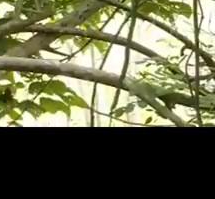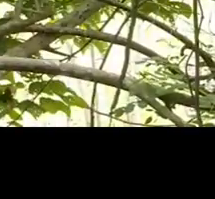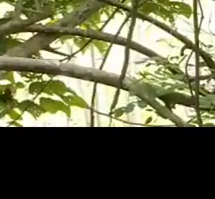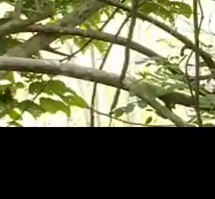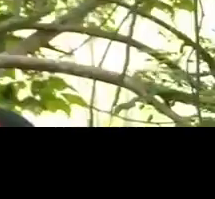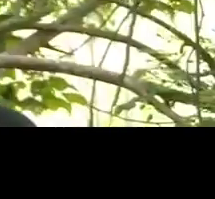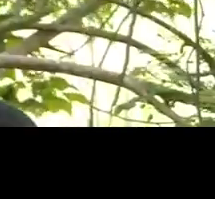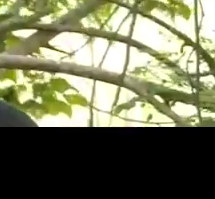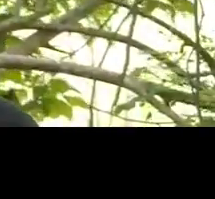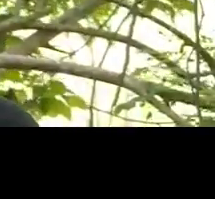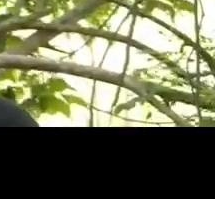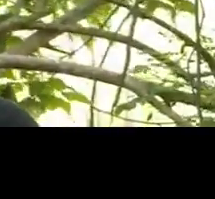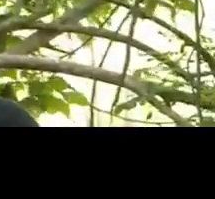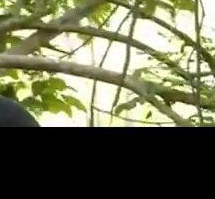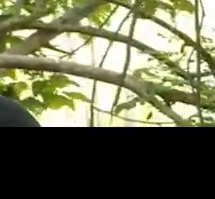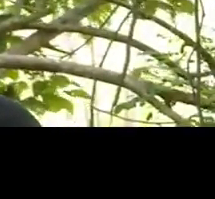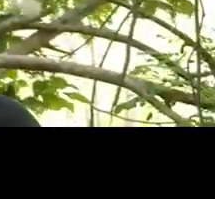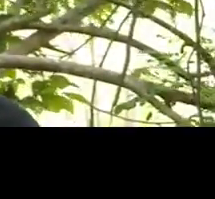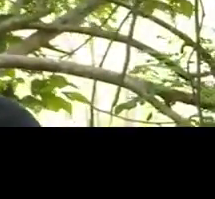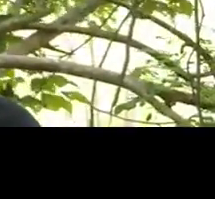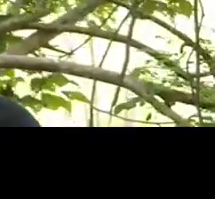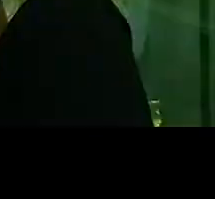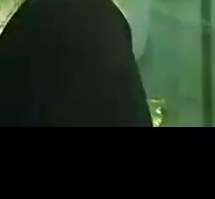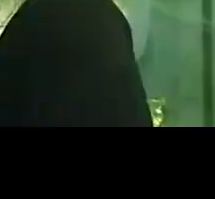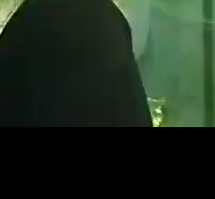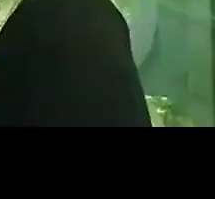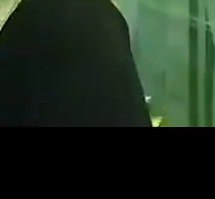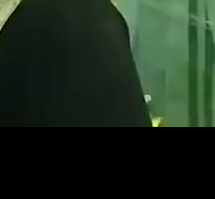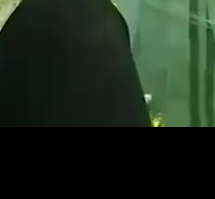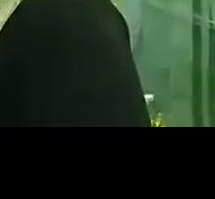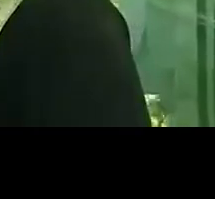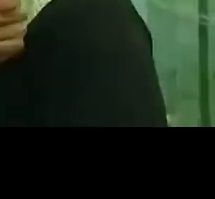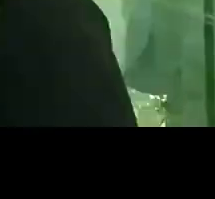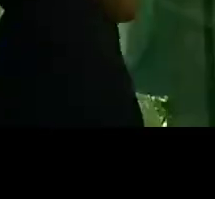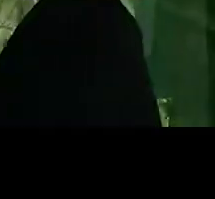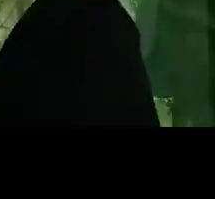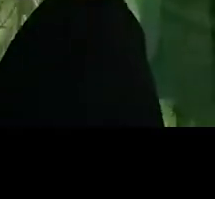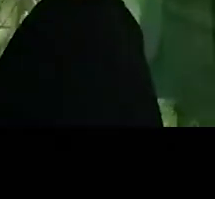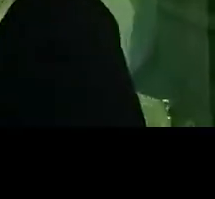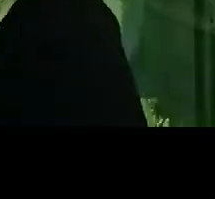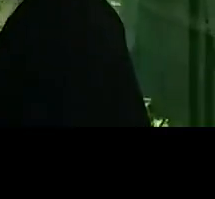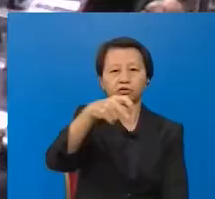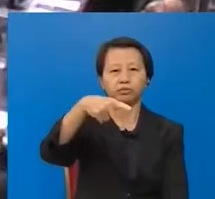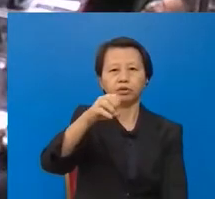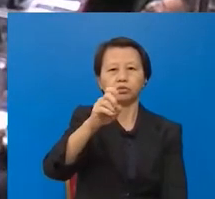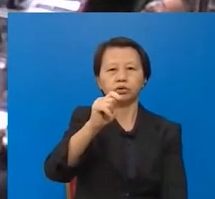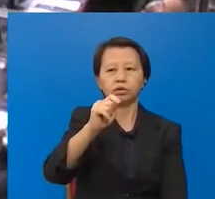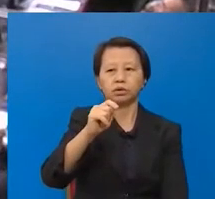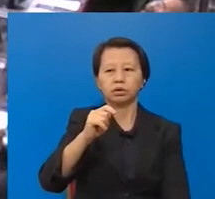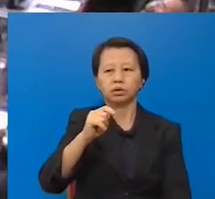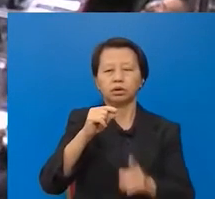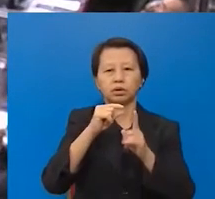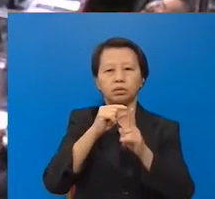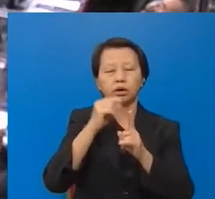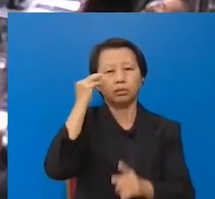Veveonah shot to fame after she filmed herself taking her exam on a tree in a remote village in Pitas, Sabah. In the